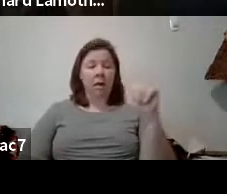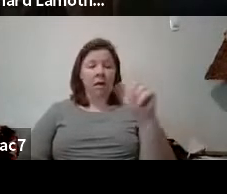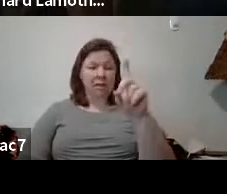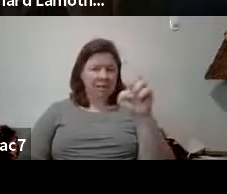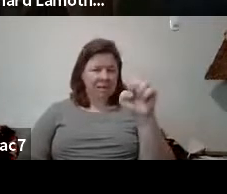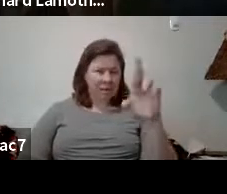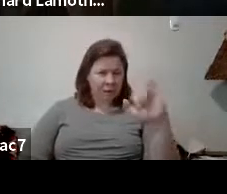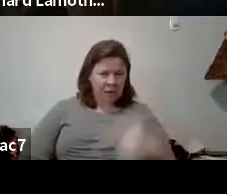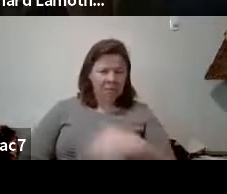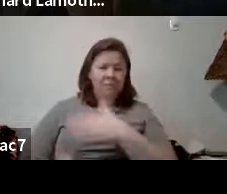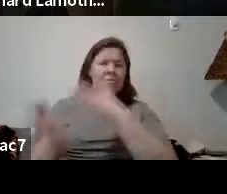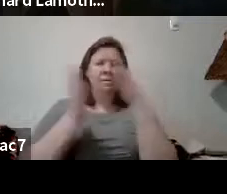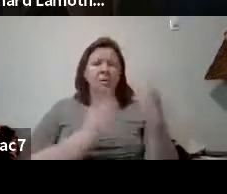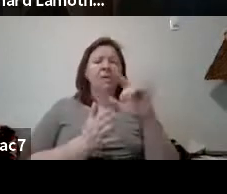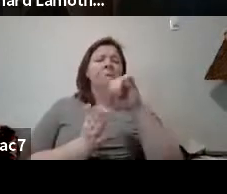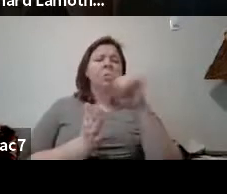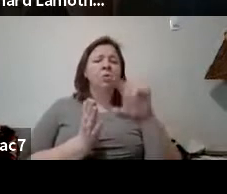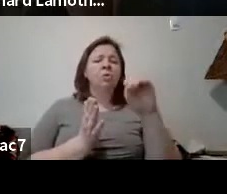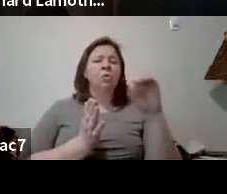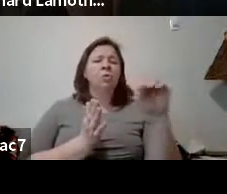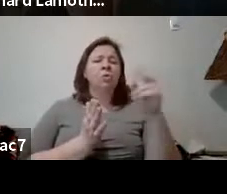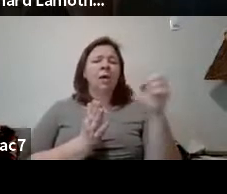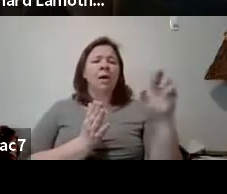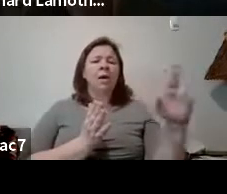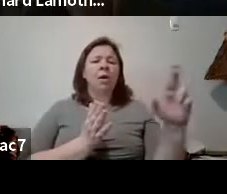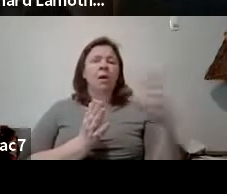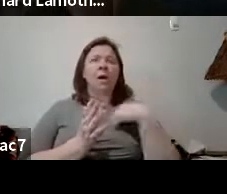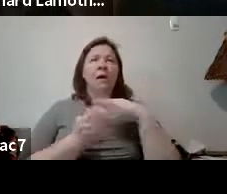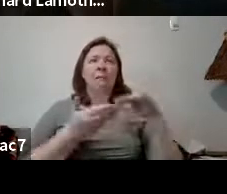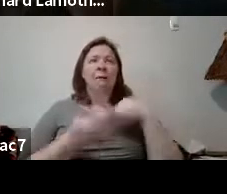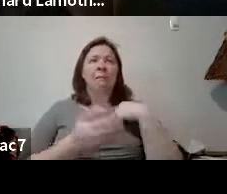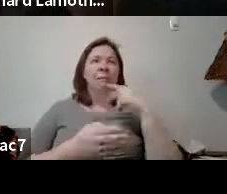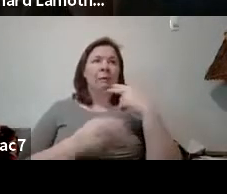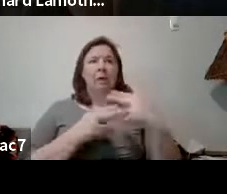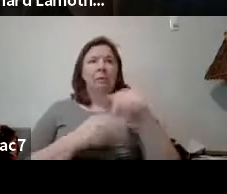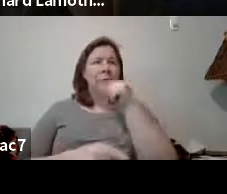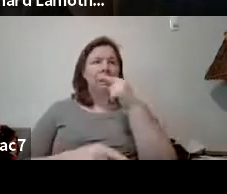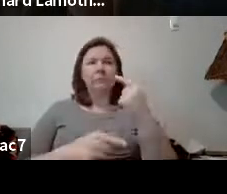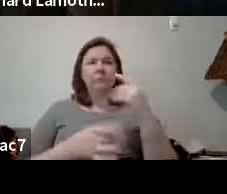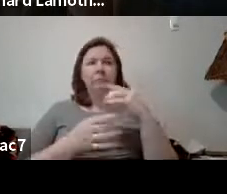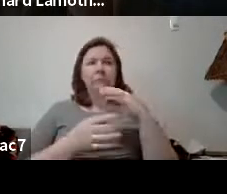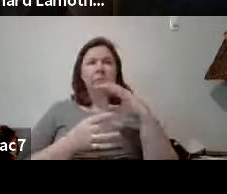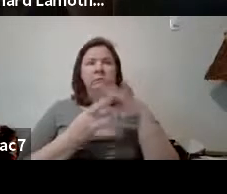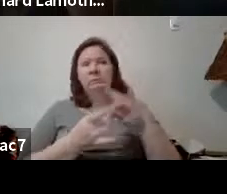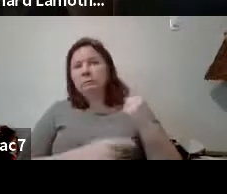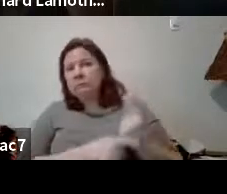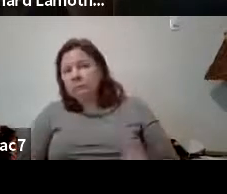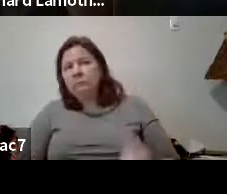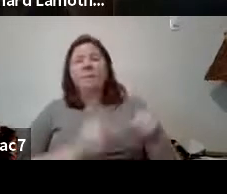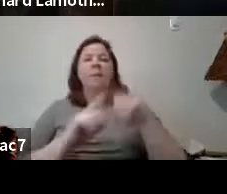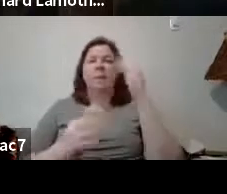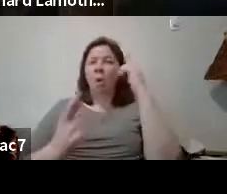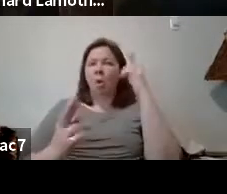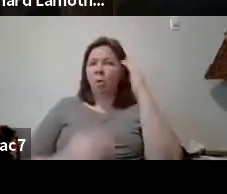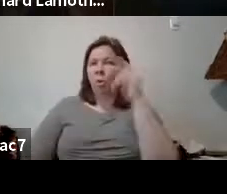Umesh Kumar, Zuhair, forgive me if I'm pronouncing your names incorrectly, but I'm hoping that you'll know who you